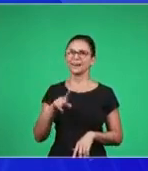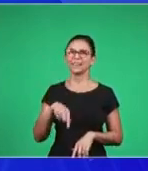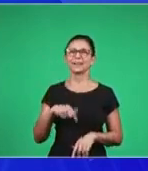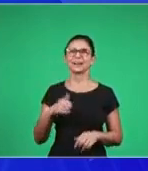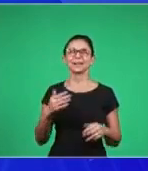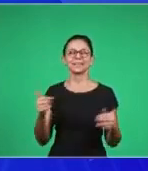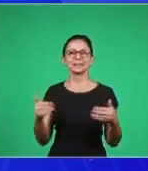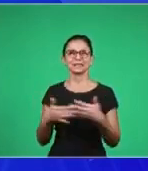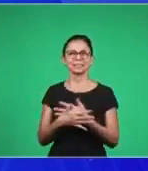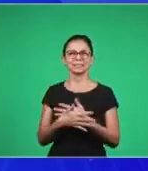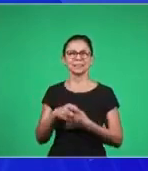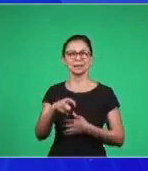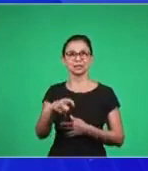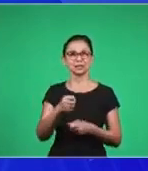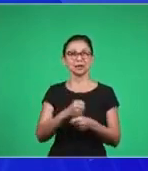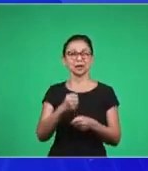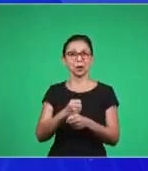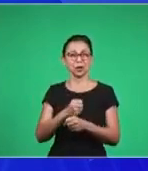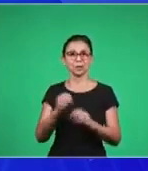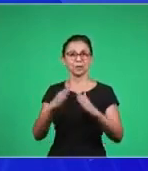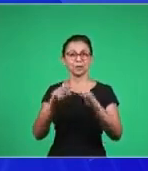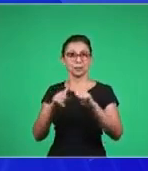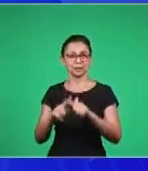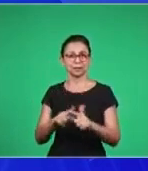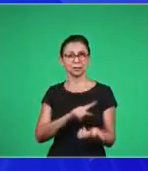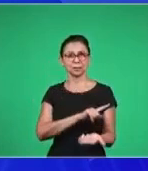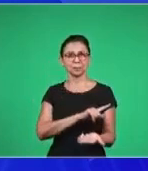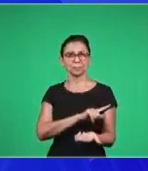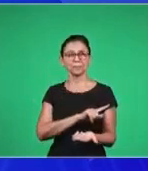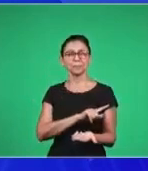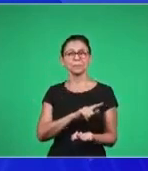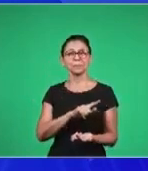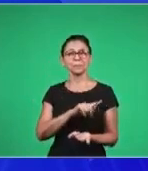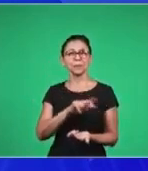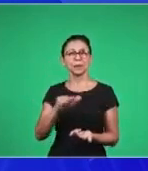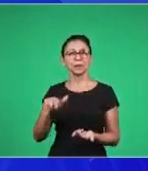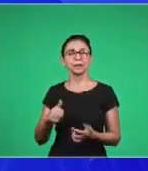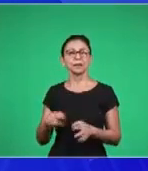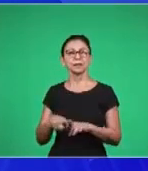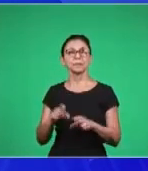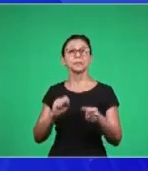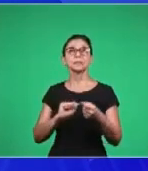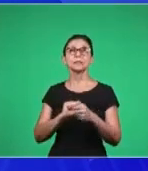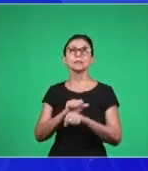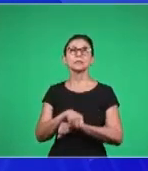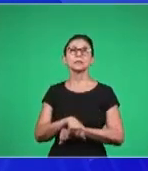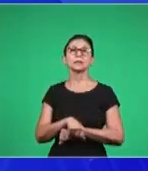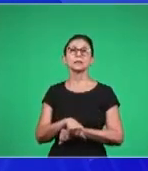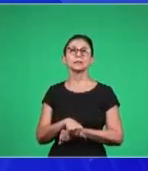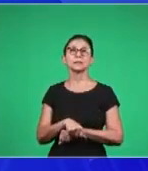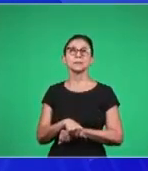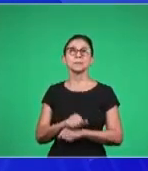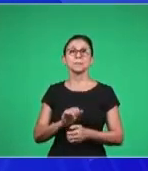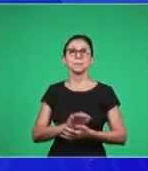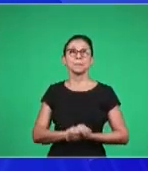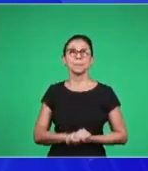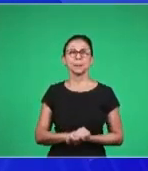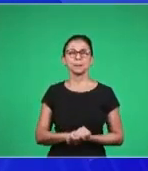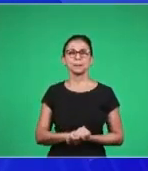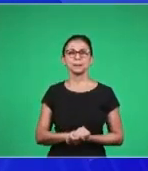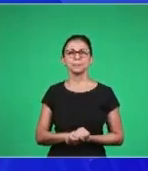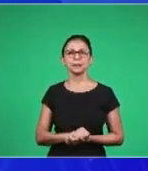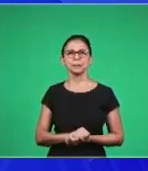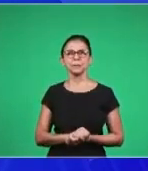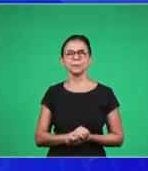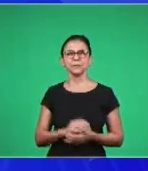one more city in Paraguay that we opened up a church in, which is very important, which is important to us. There was